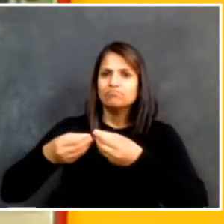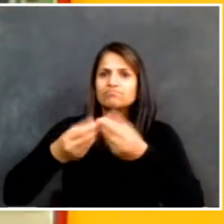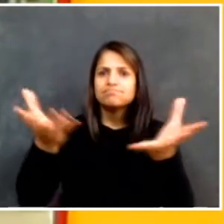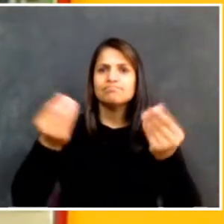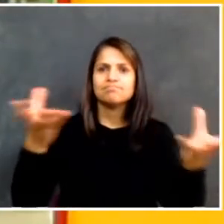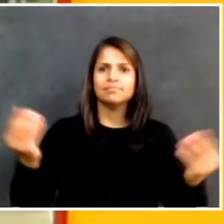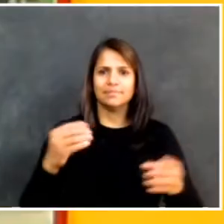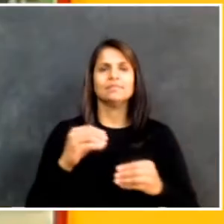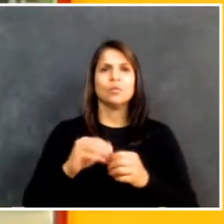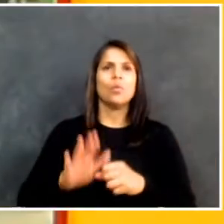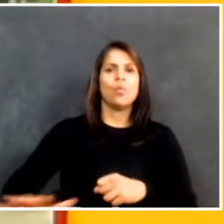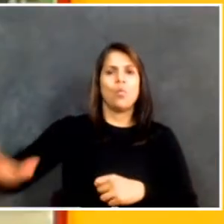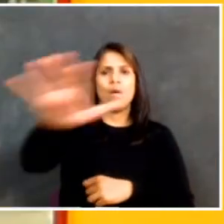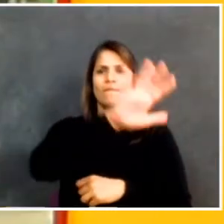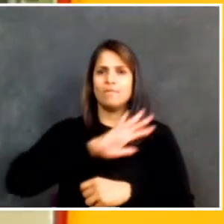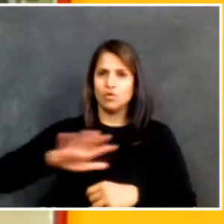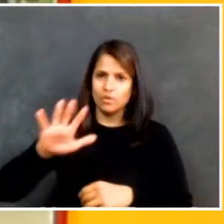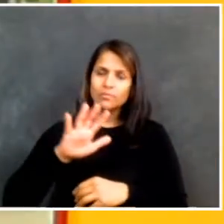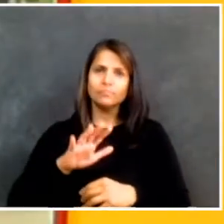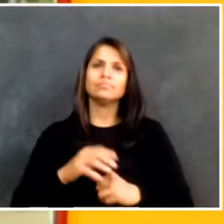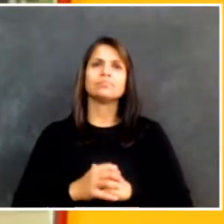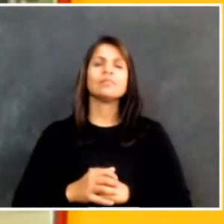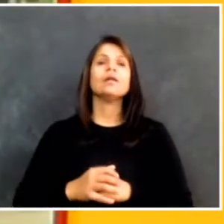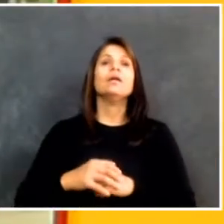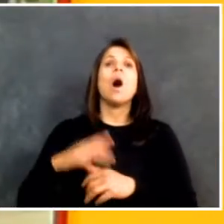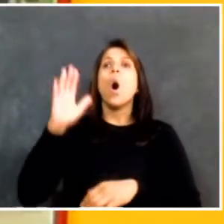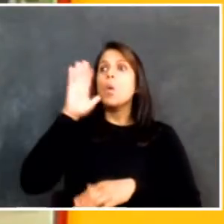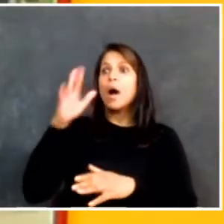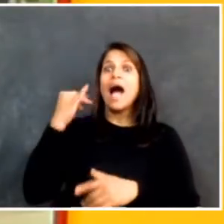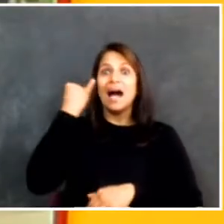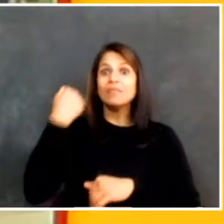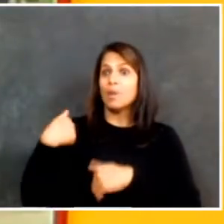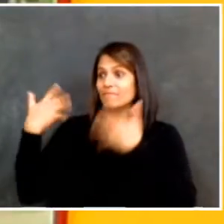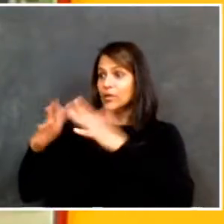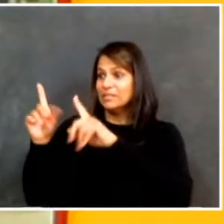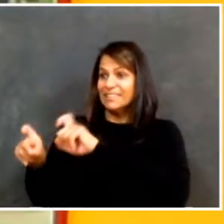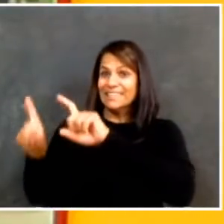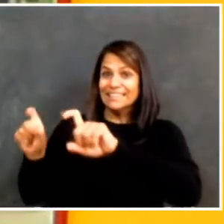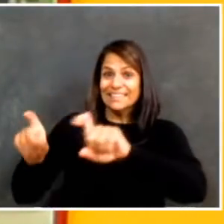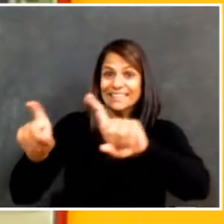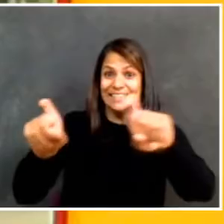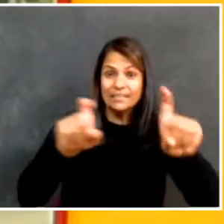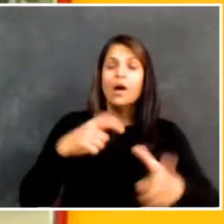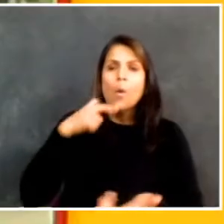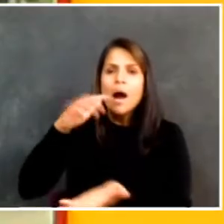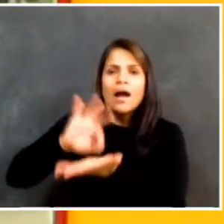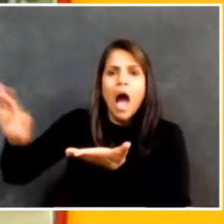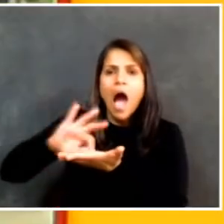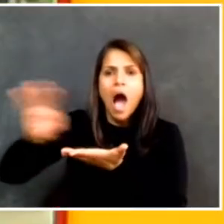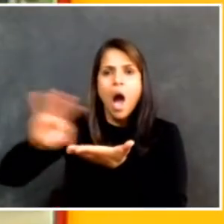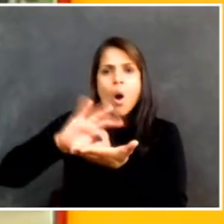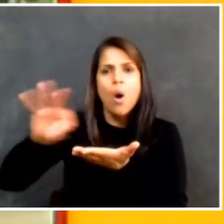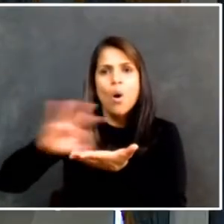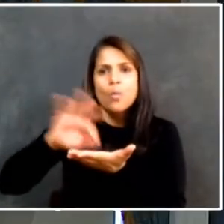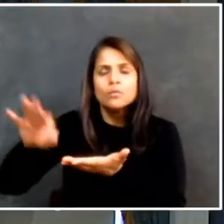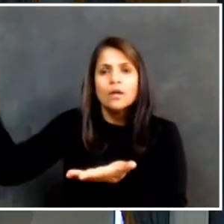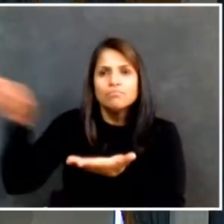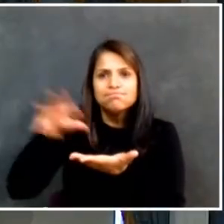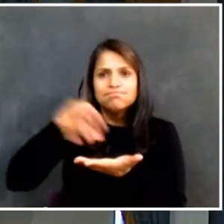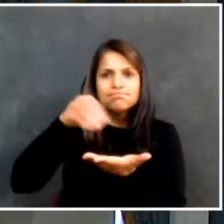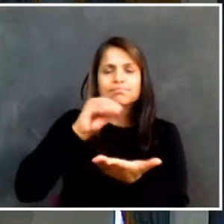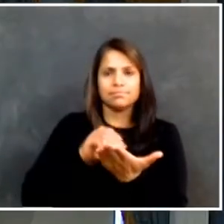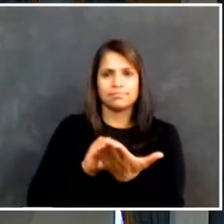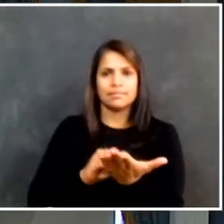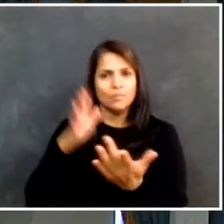as is the capacity. So it really represents also a snapshot of what happened with our ability to test. Thank you very